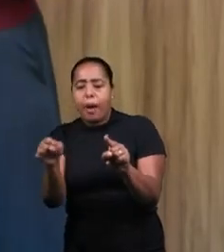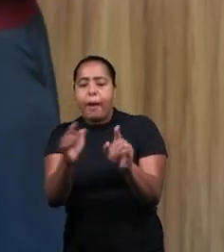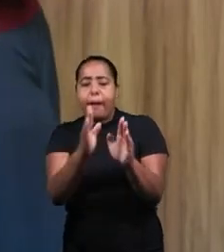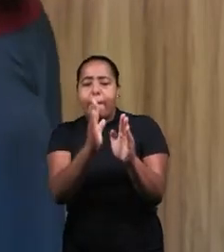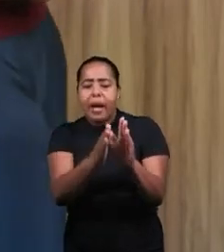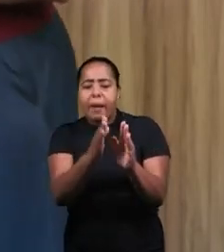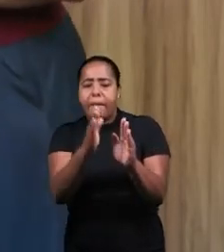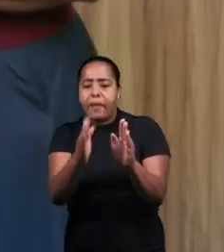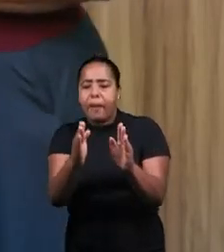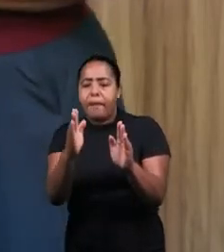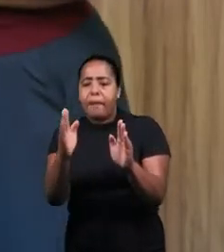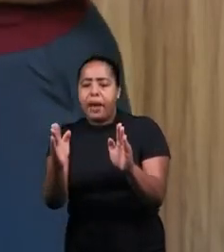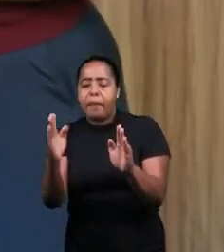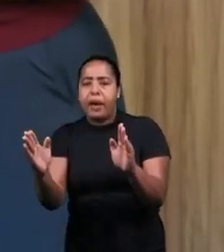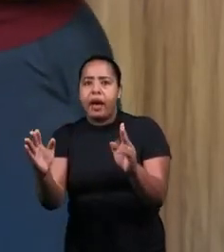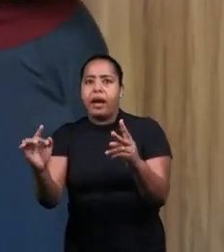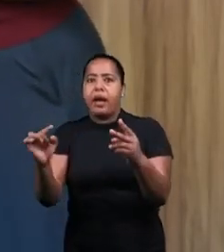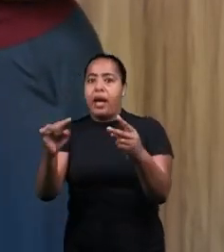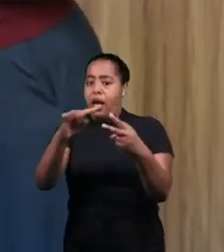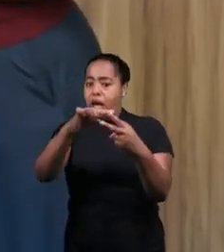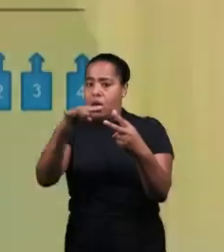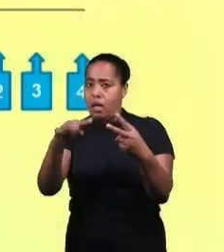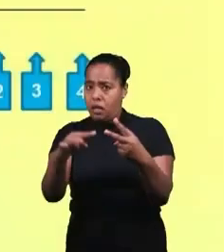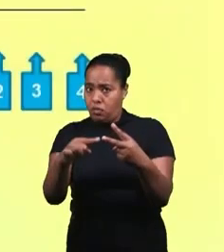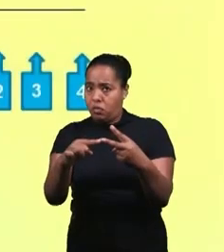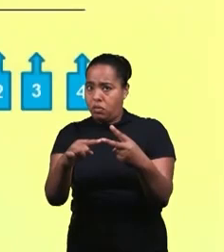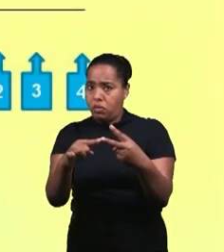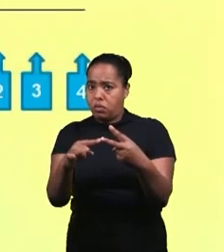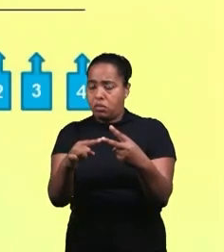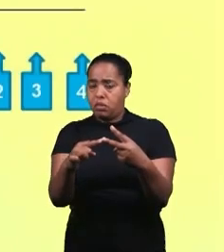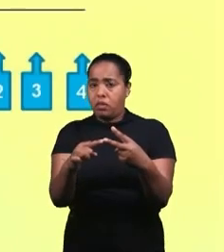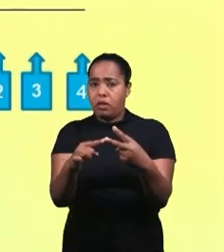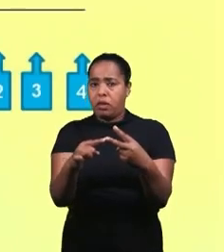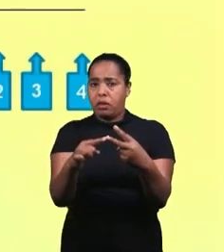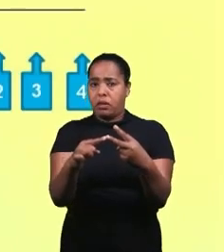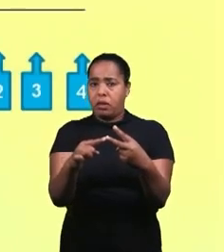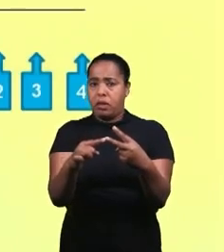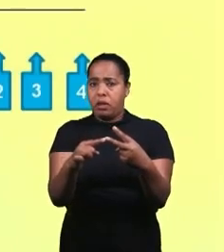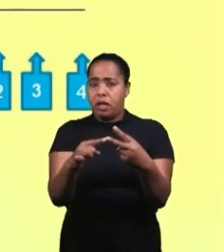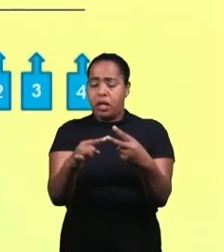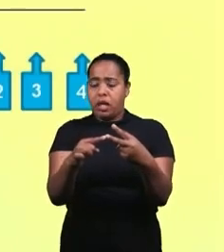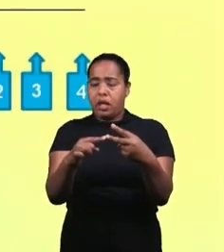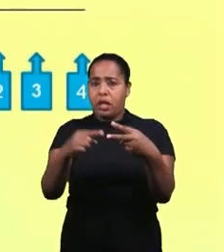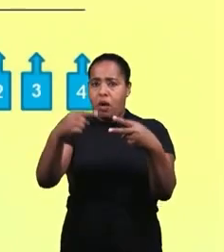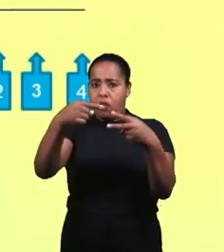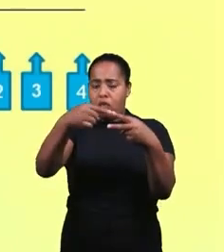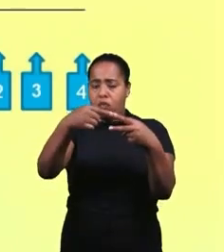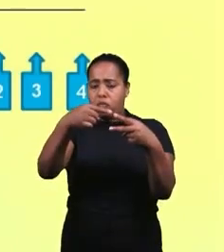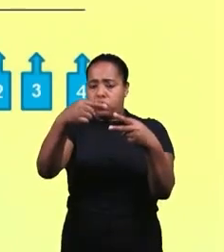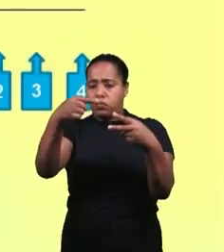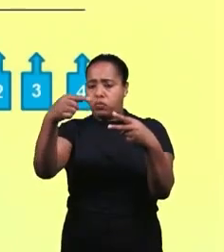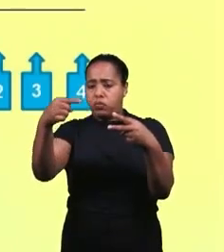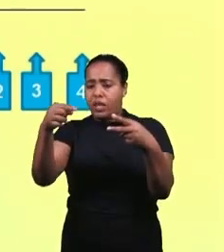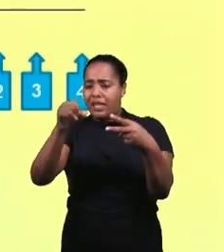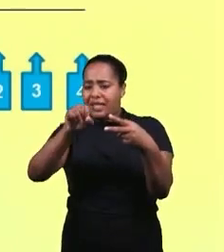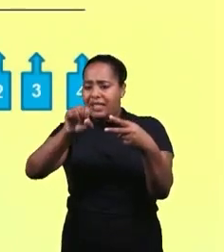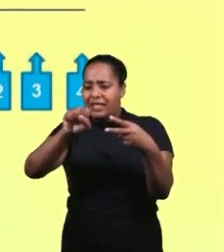These two notes are at the same height, T and the other T.